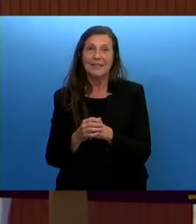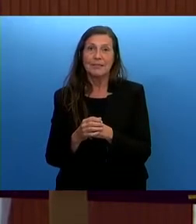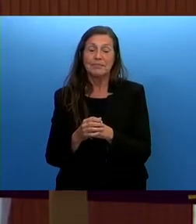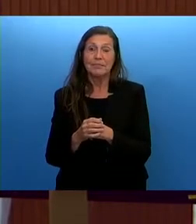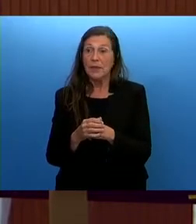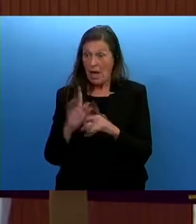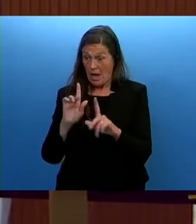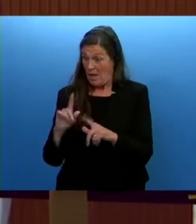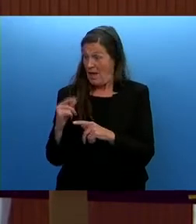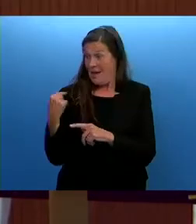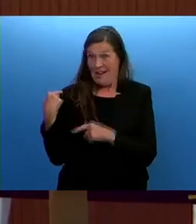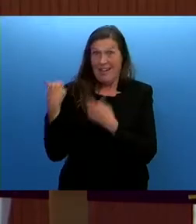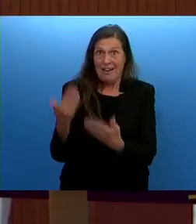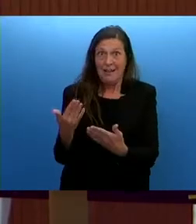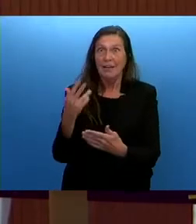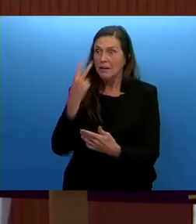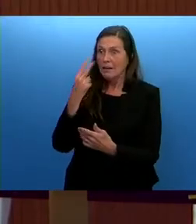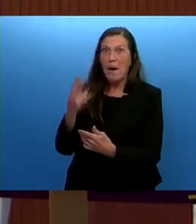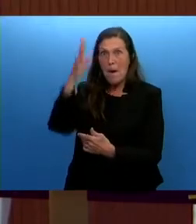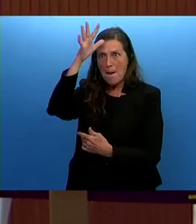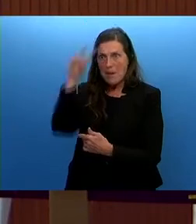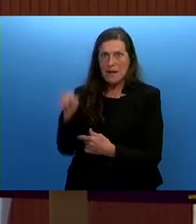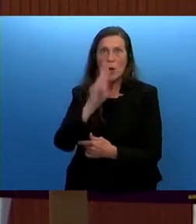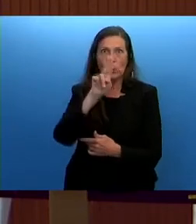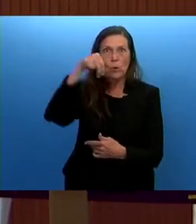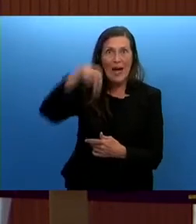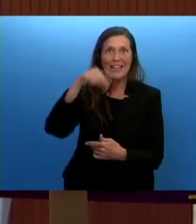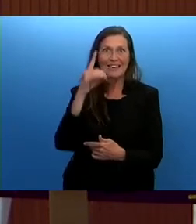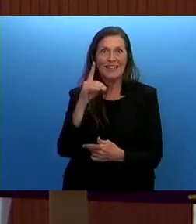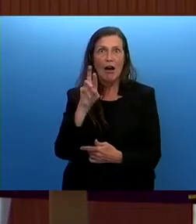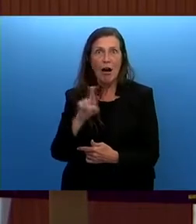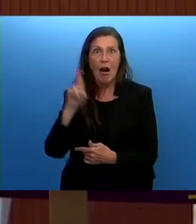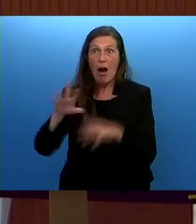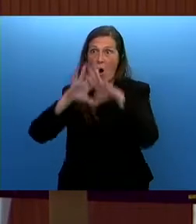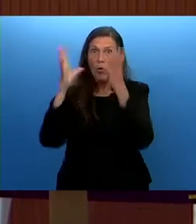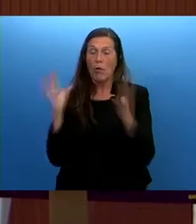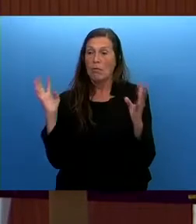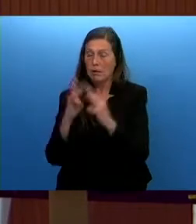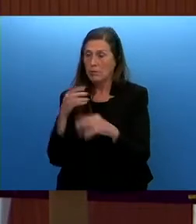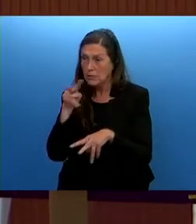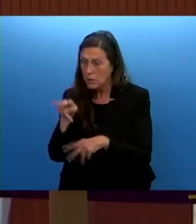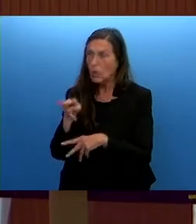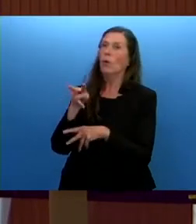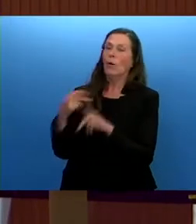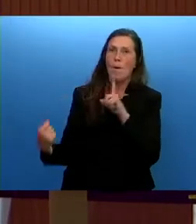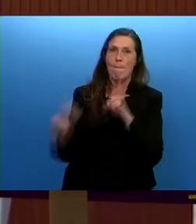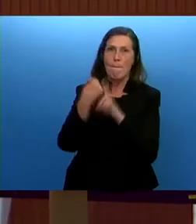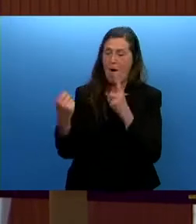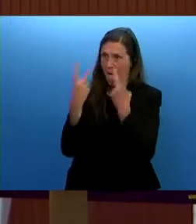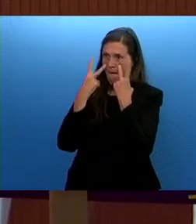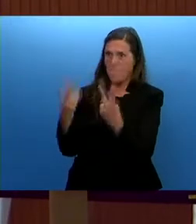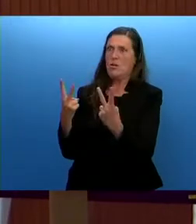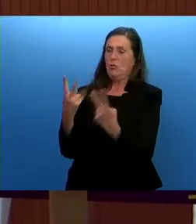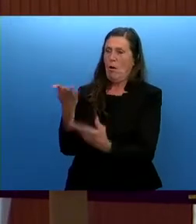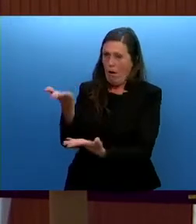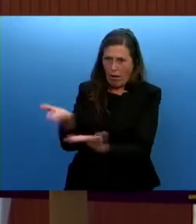Since sign language at the UNDRR global meetings is a very clear and visible sign of inclusion,